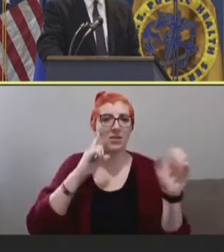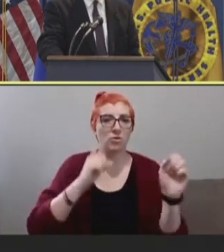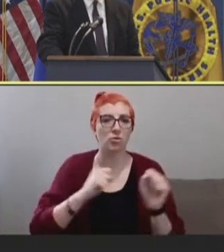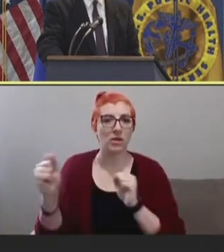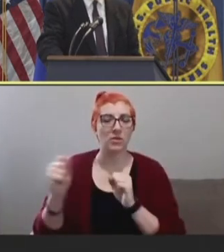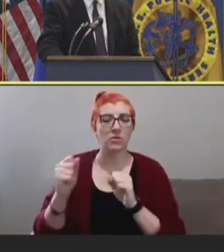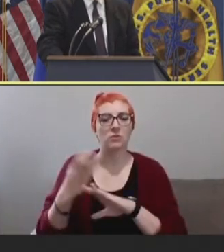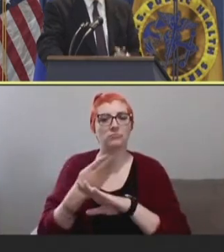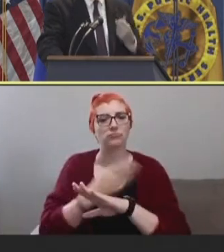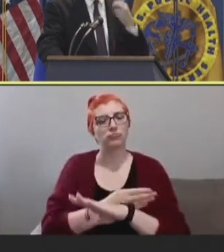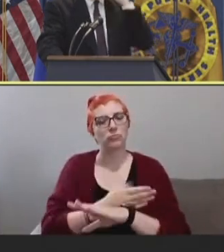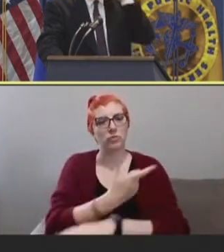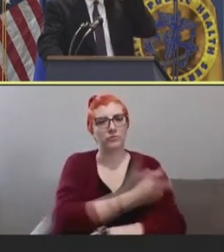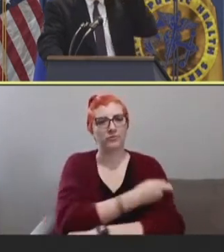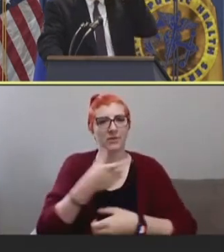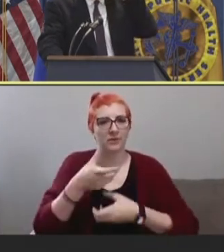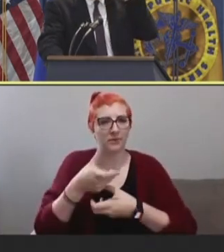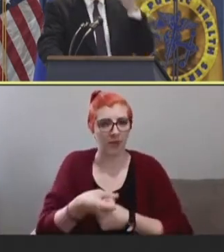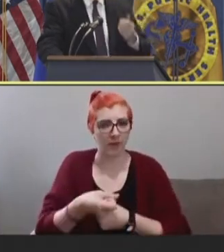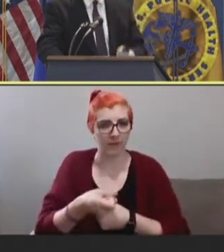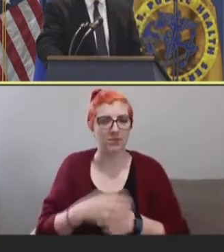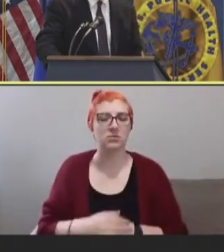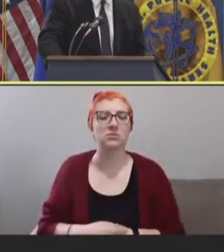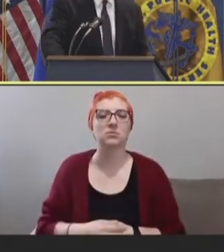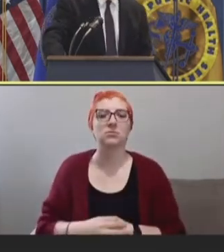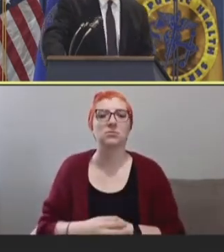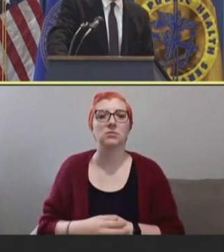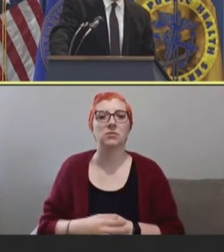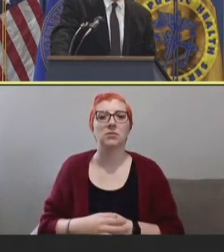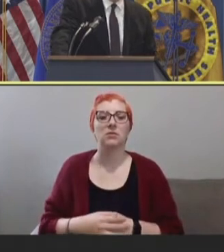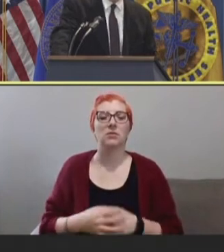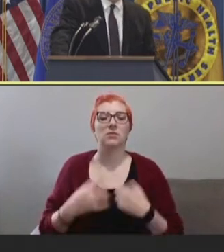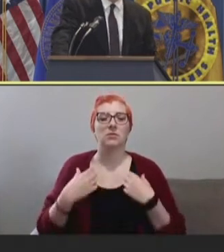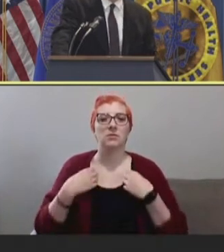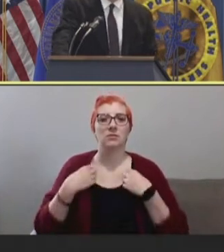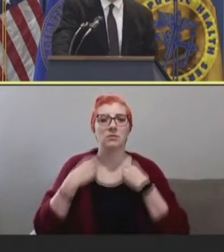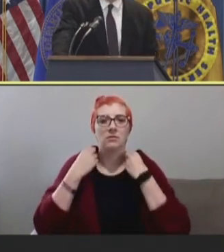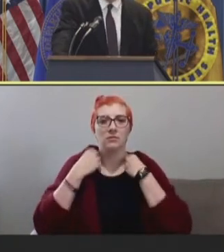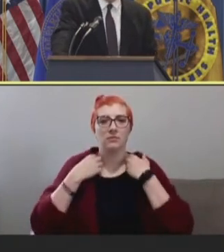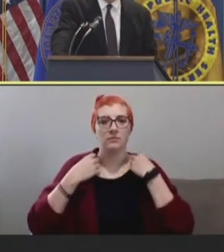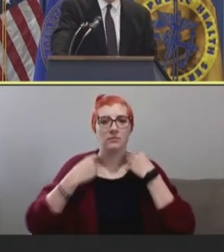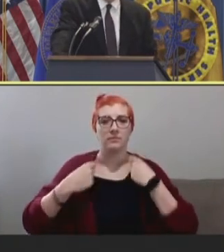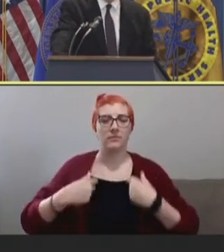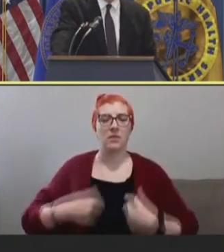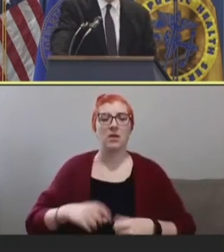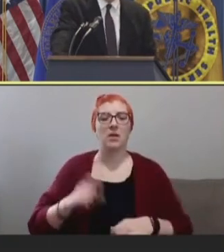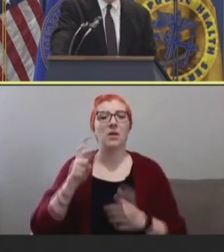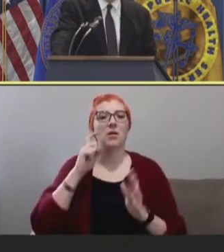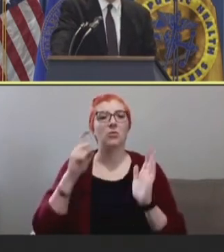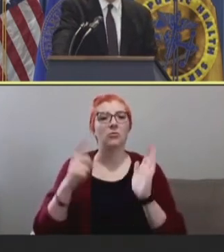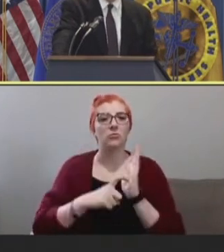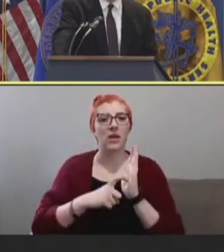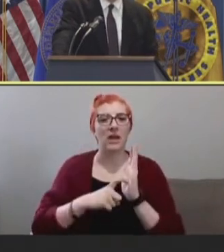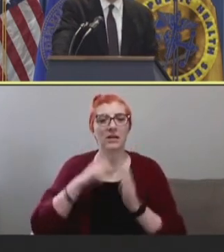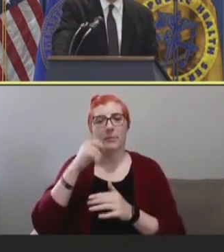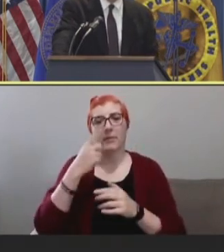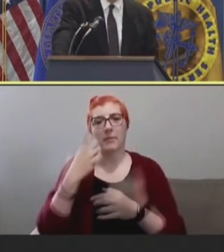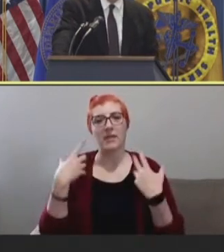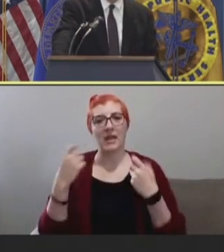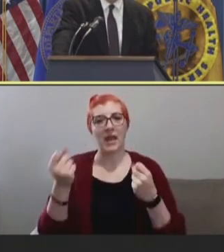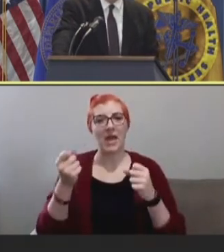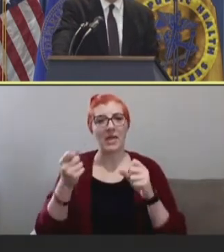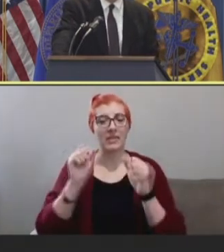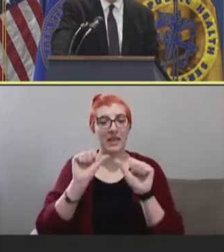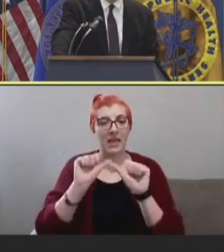vaccine confidence. This recognizes that public health agencies can and really need to do